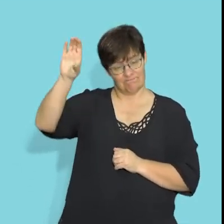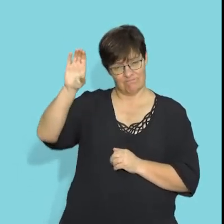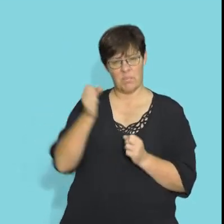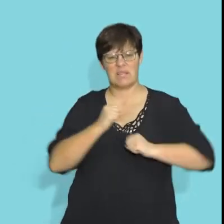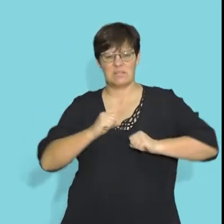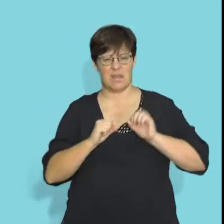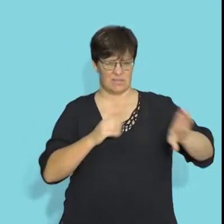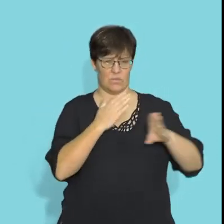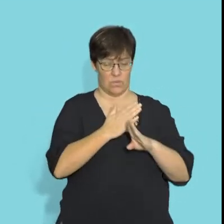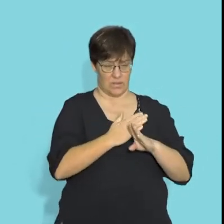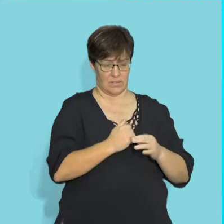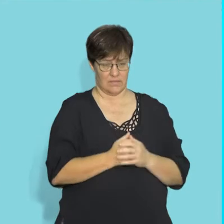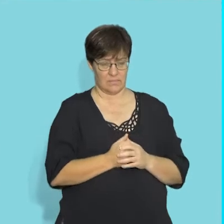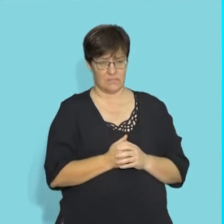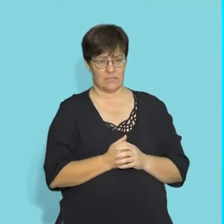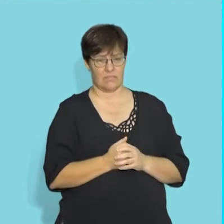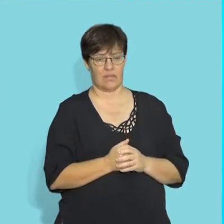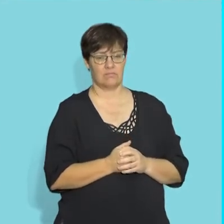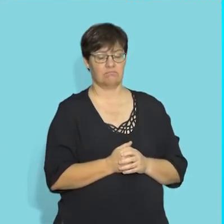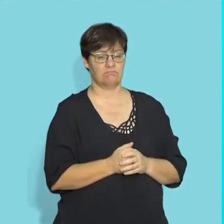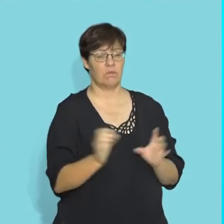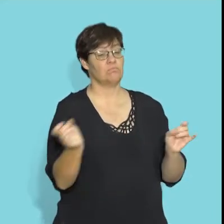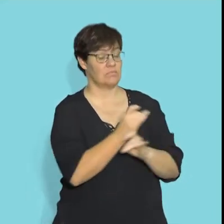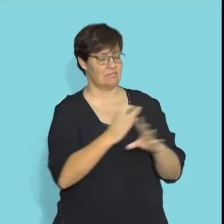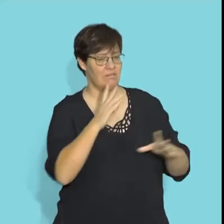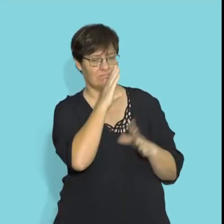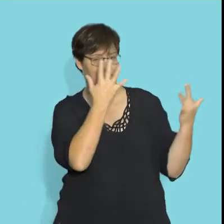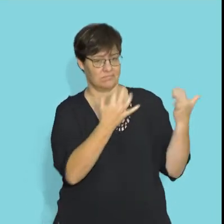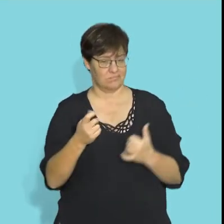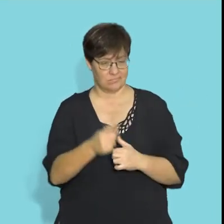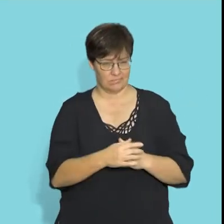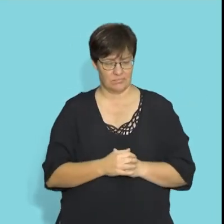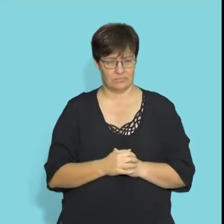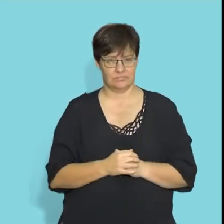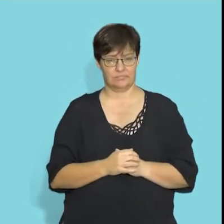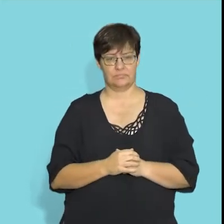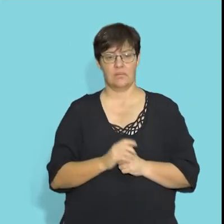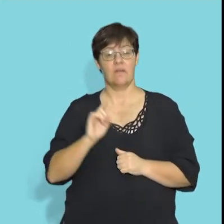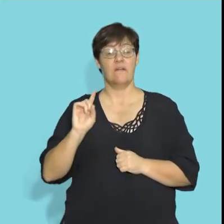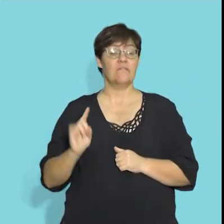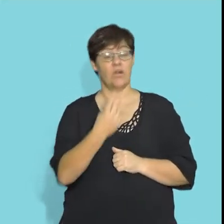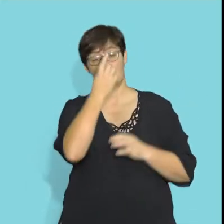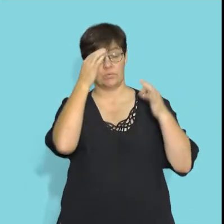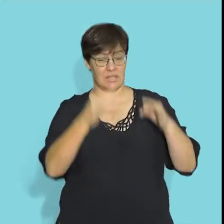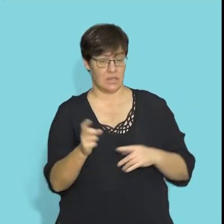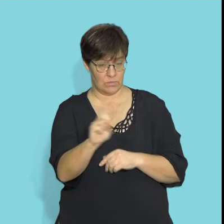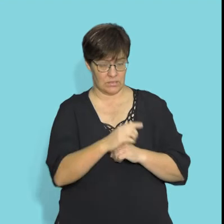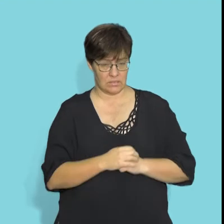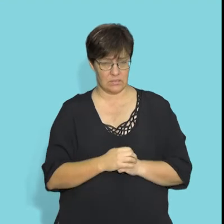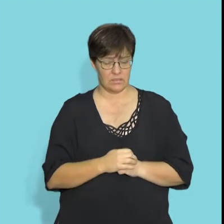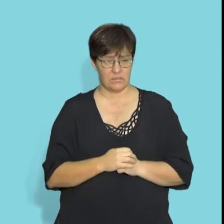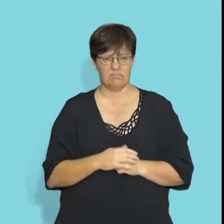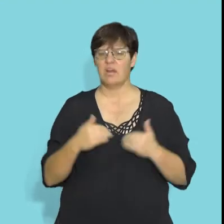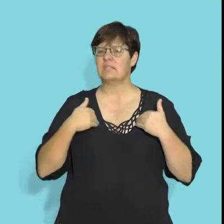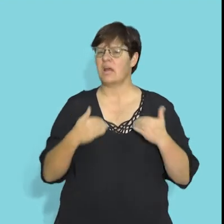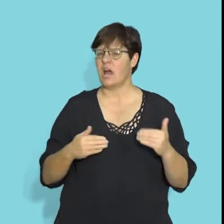space to work, and let's jump straight into this. So the first thing that we always decided is that I'm going to start by